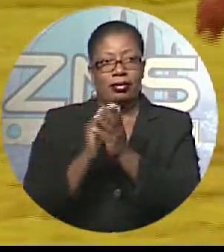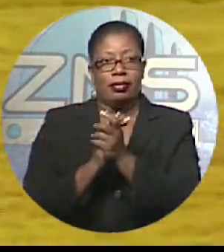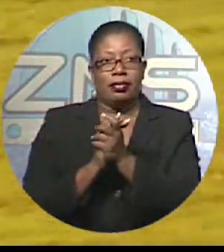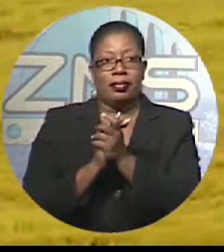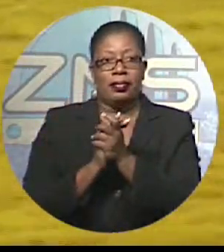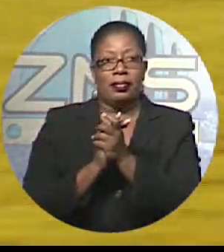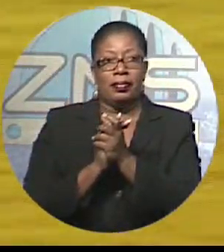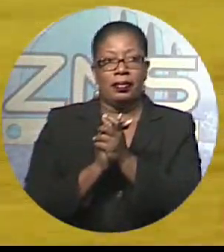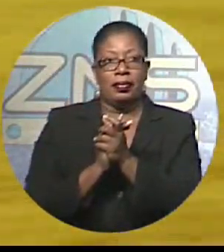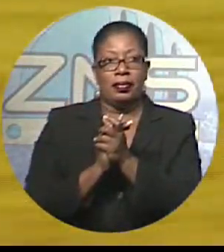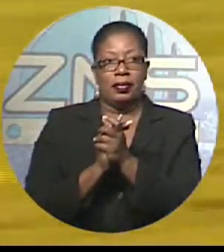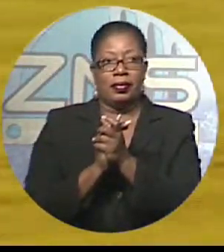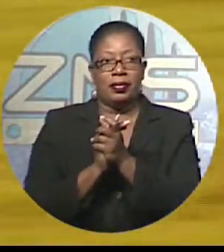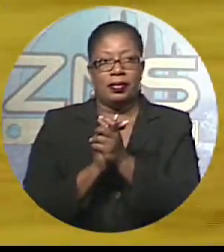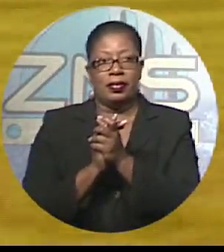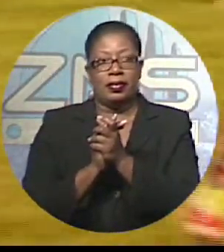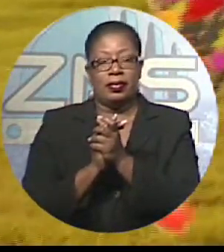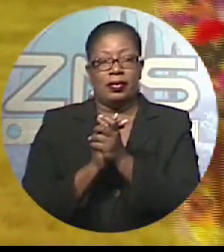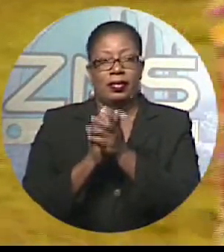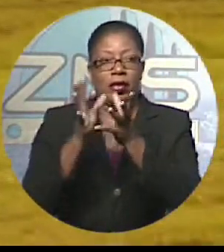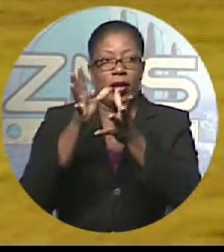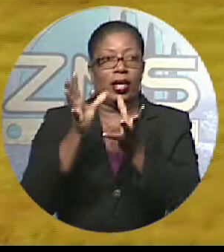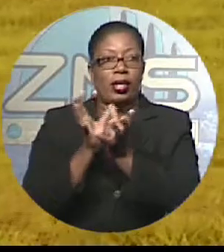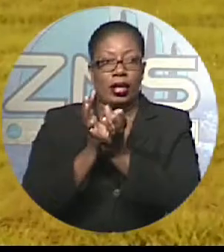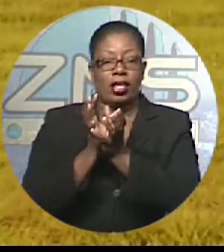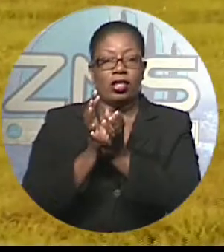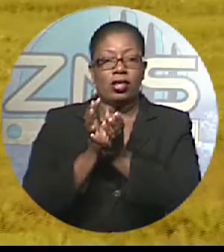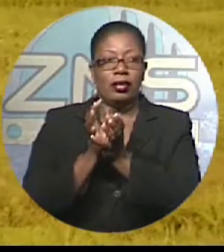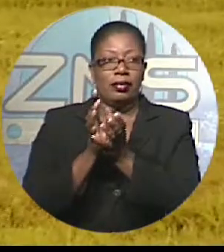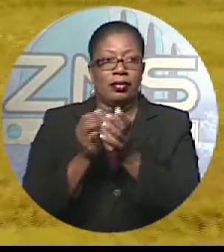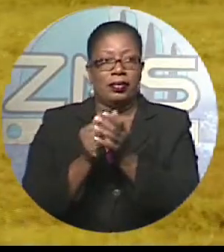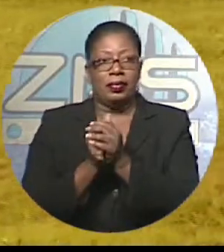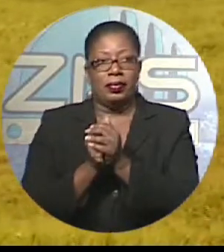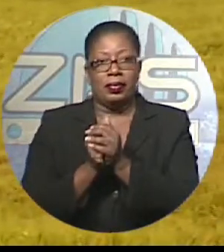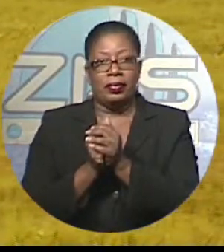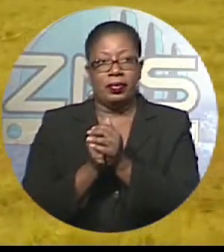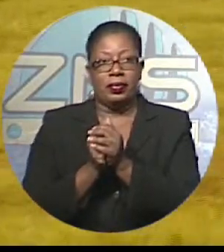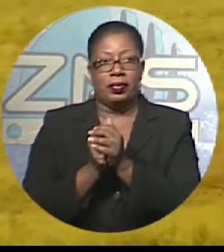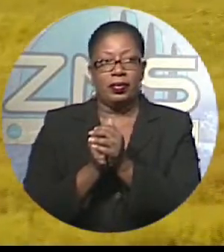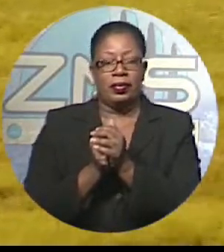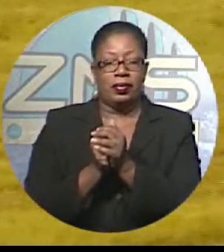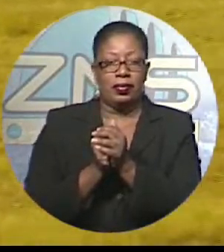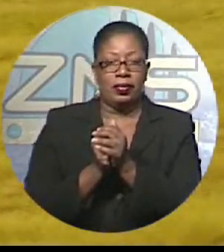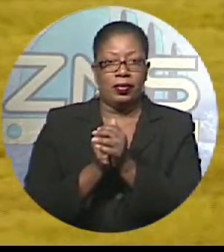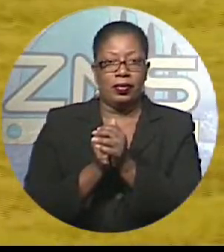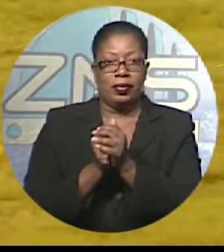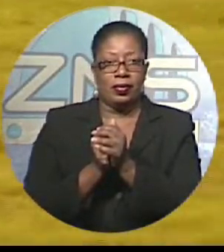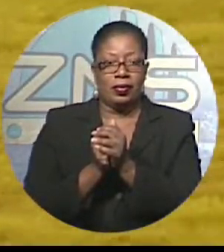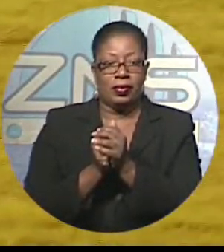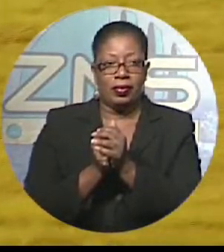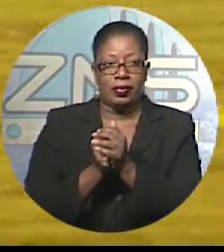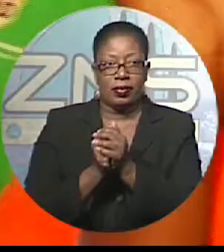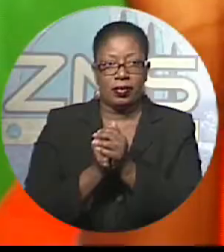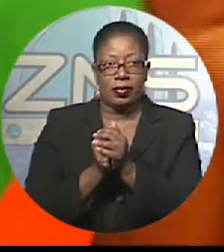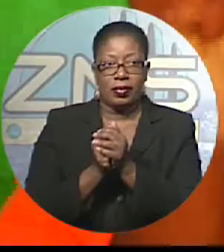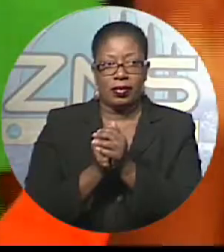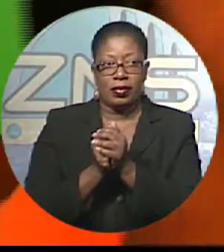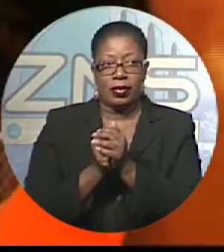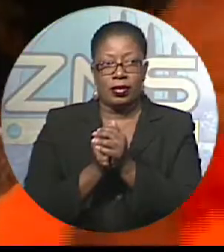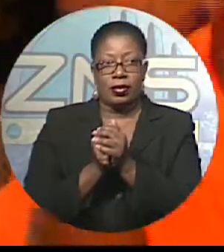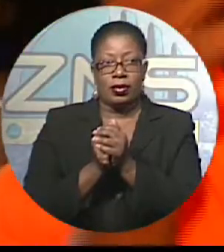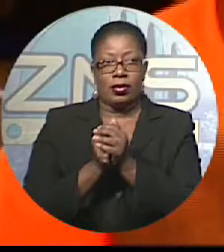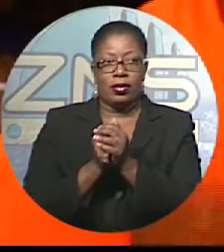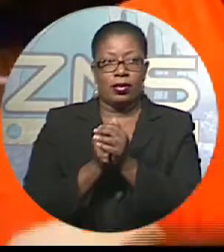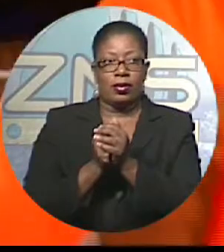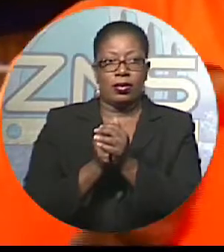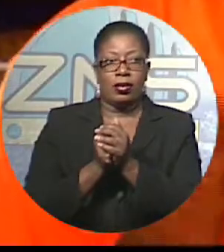Opal had a lot to say. This is only the 4th event. Remember, 5 events, 6, 7, 8,